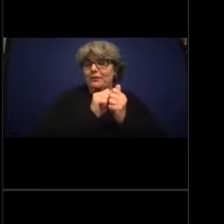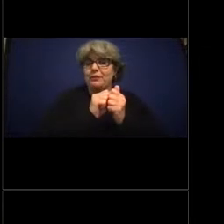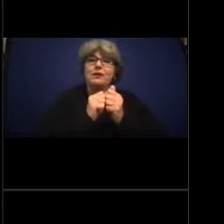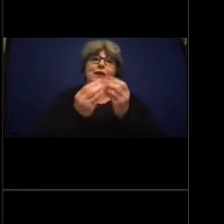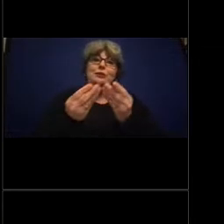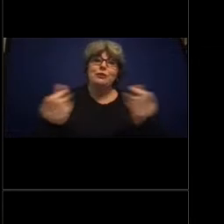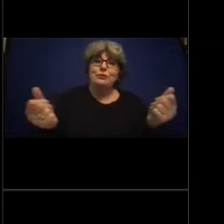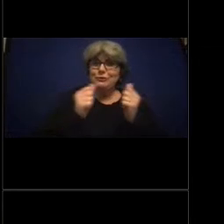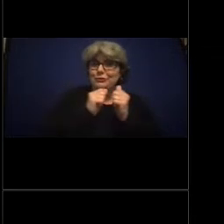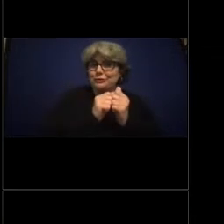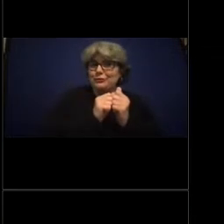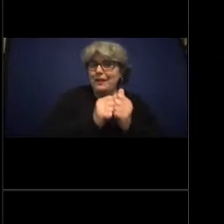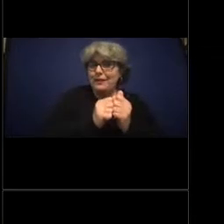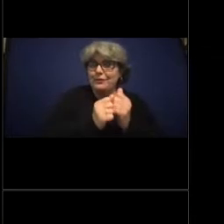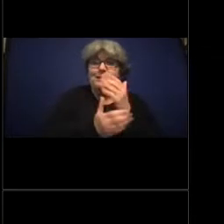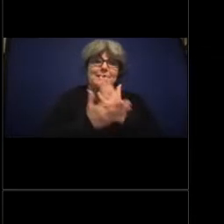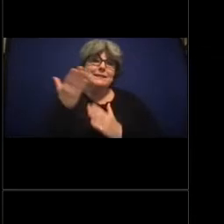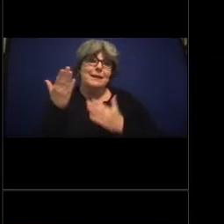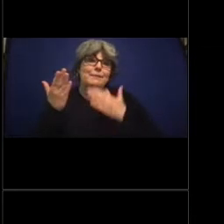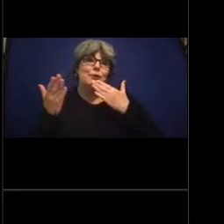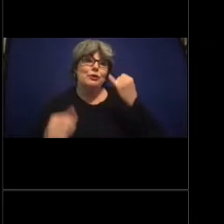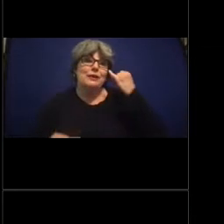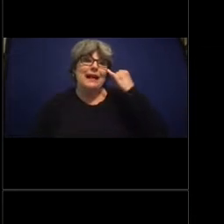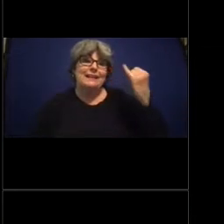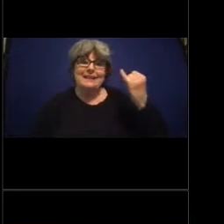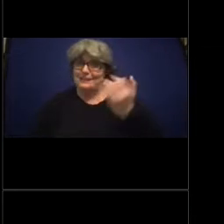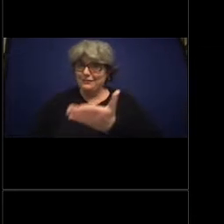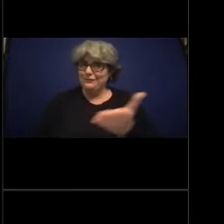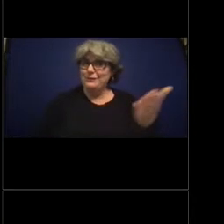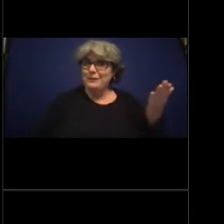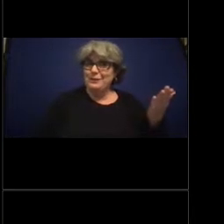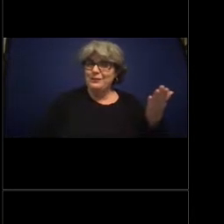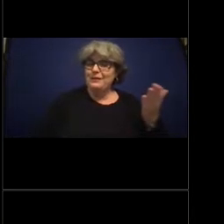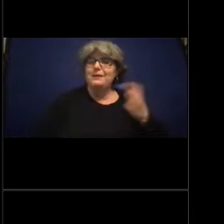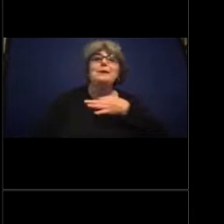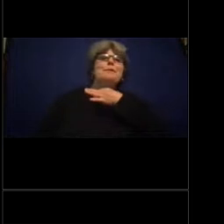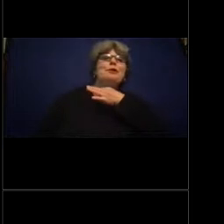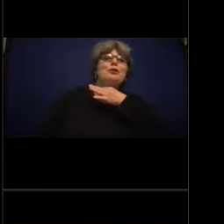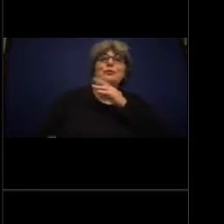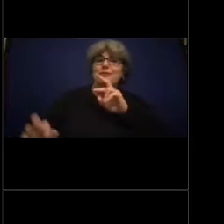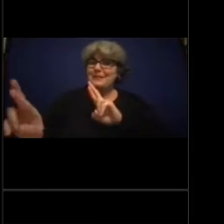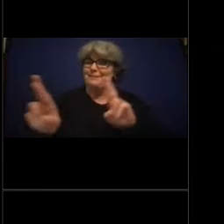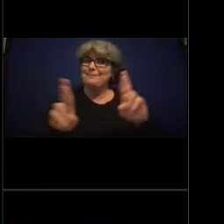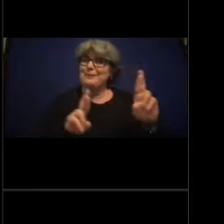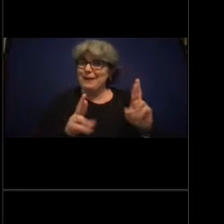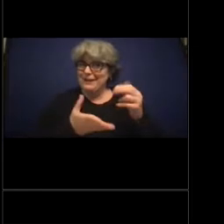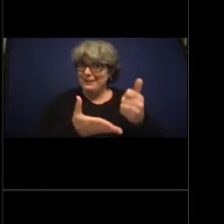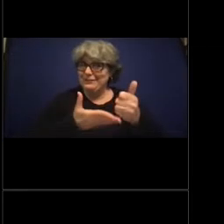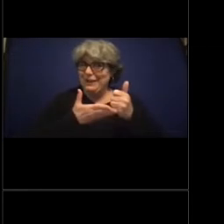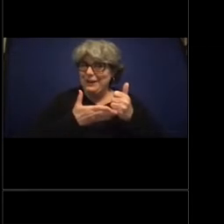these problems. And some of our best ideas come from the public. So please be curious and be ready to help us.